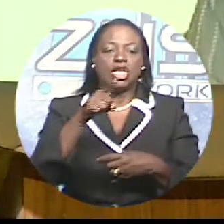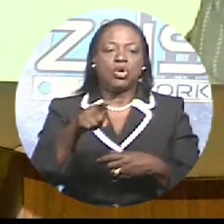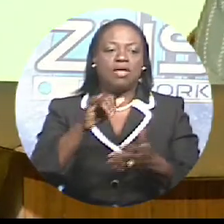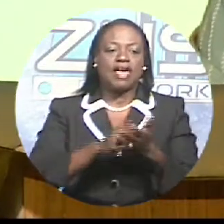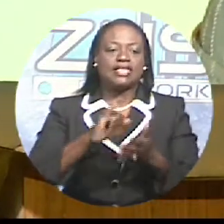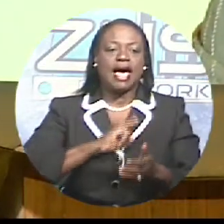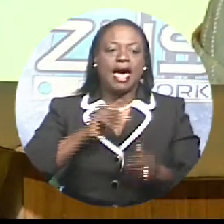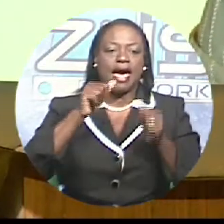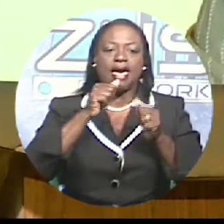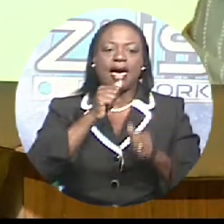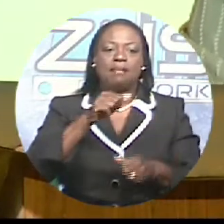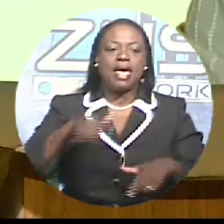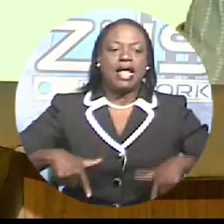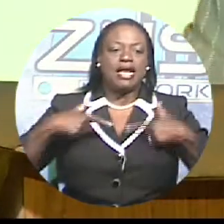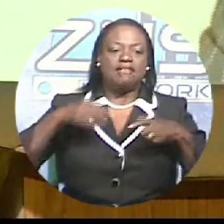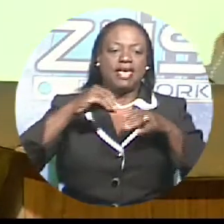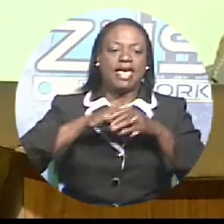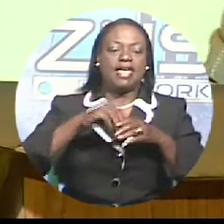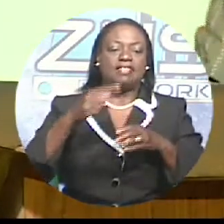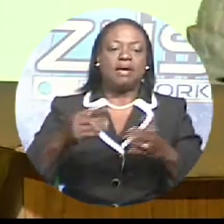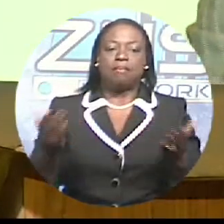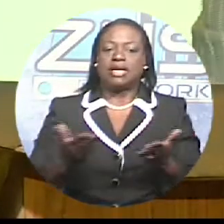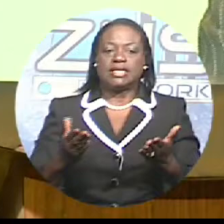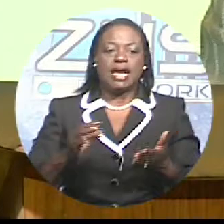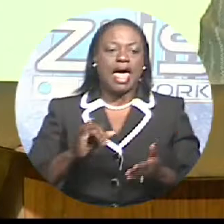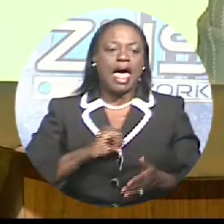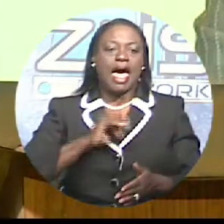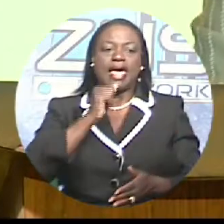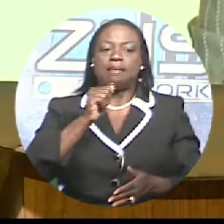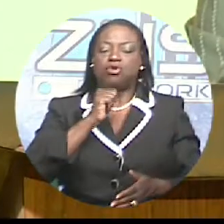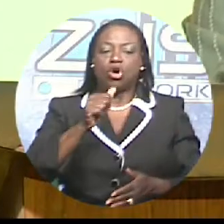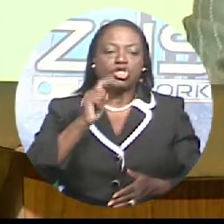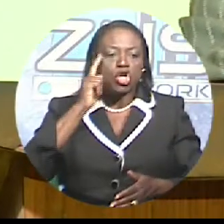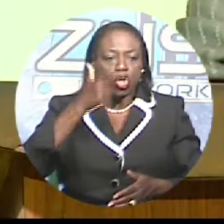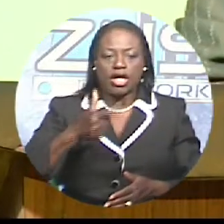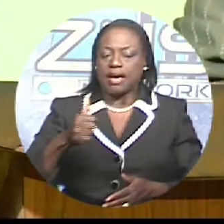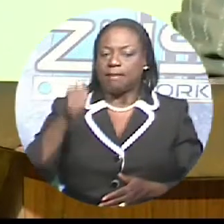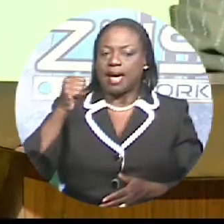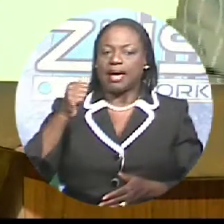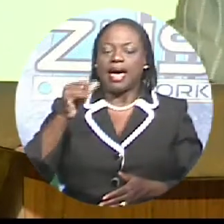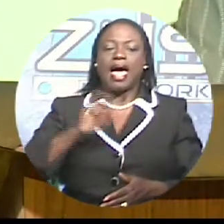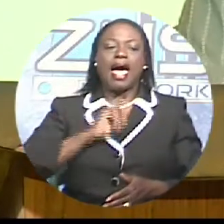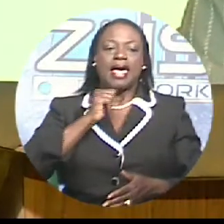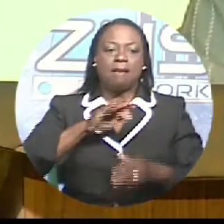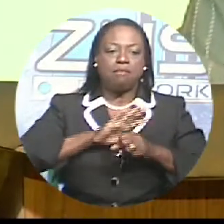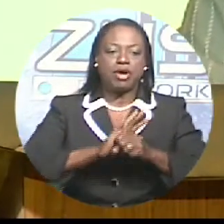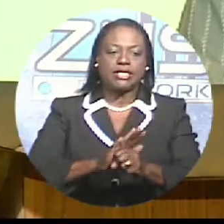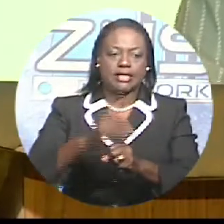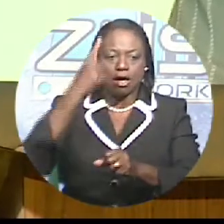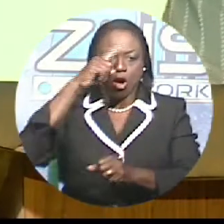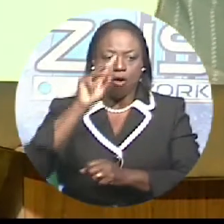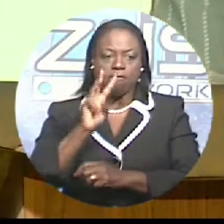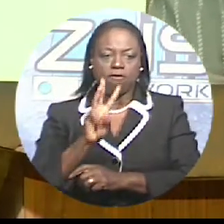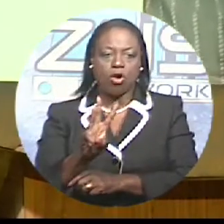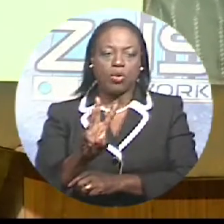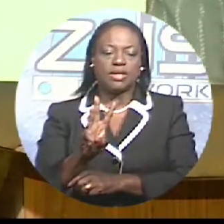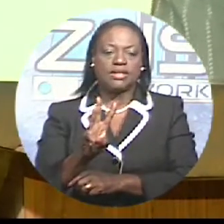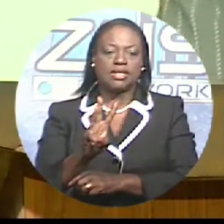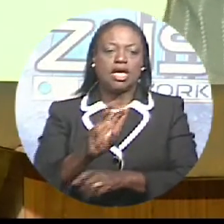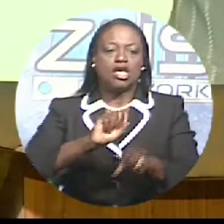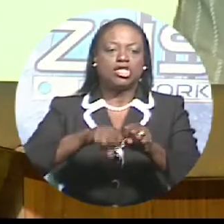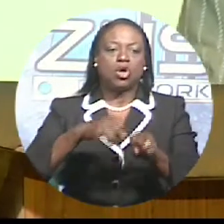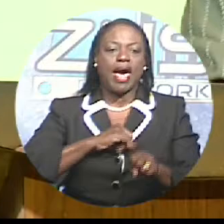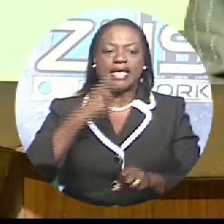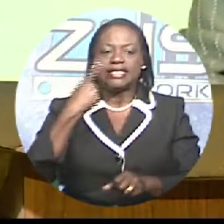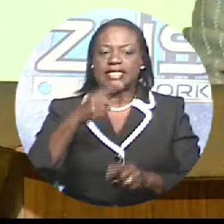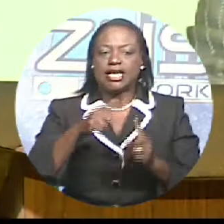the present. I'm not looking back. I'm pressing forward, y'all. So I say